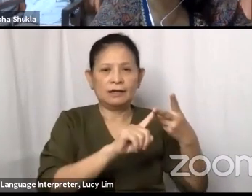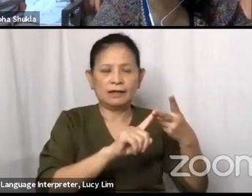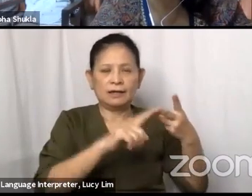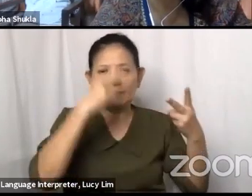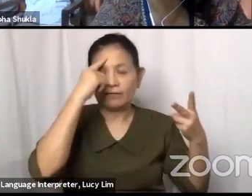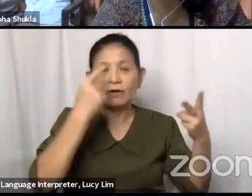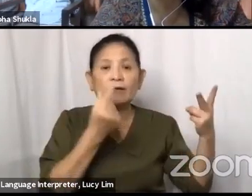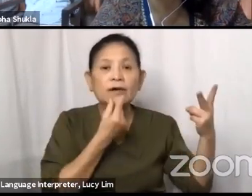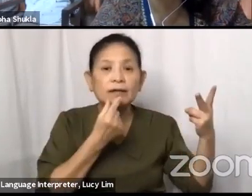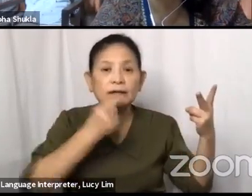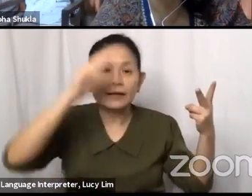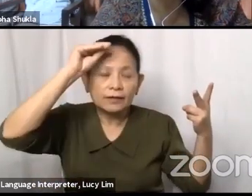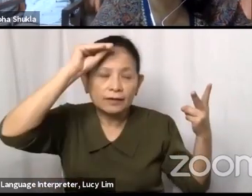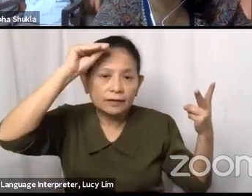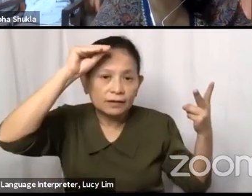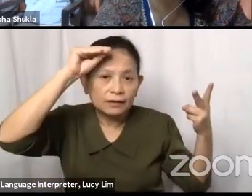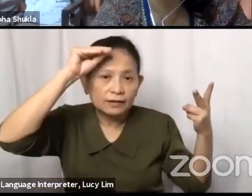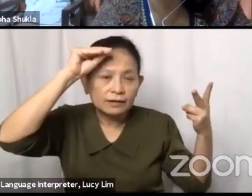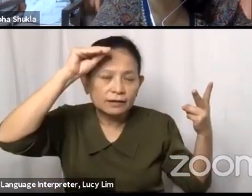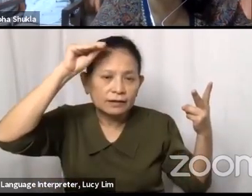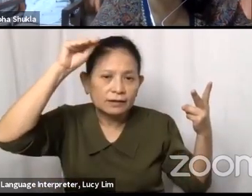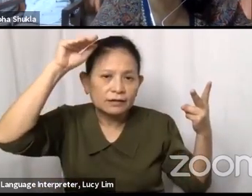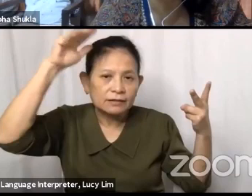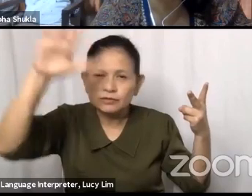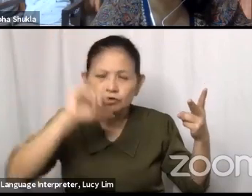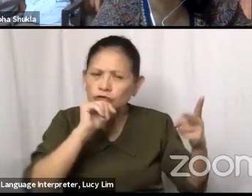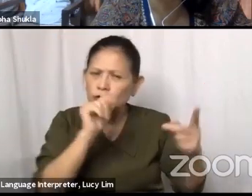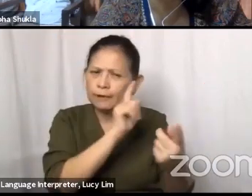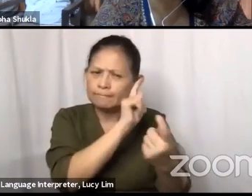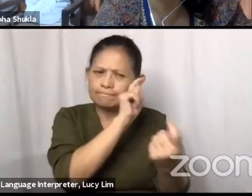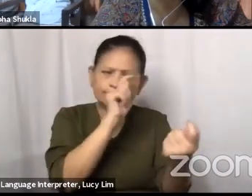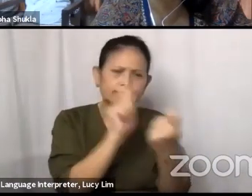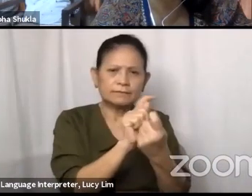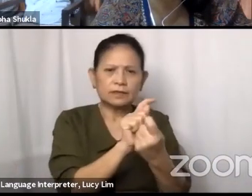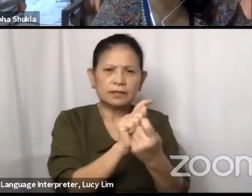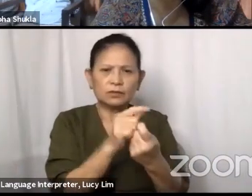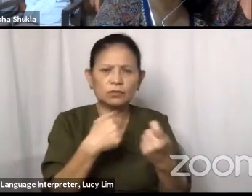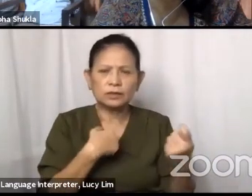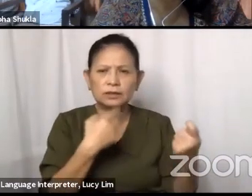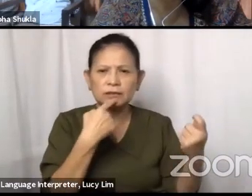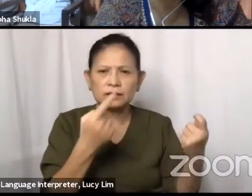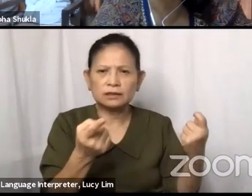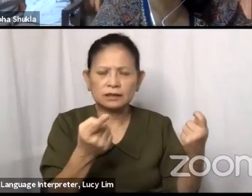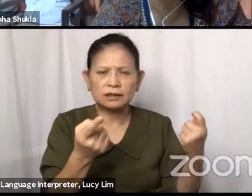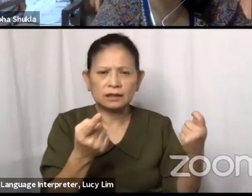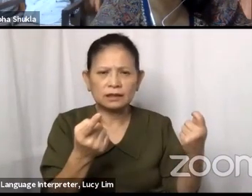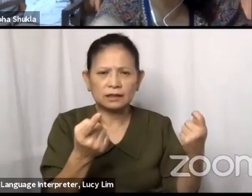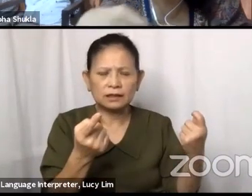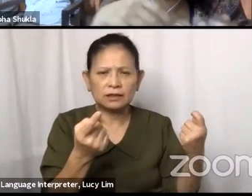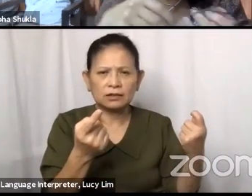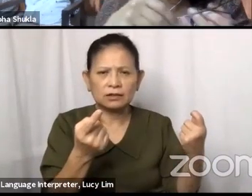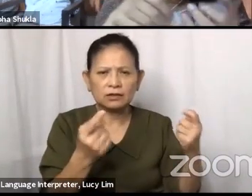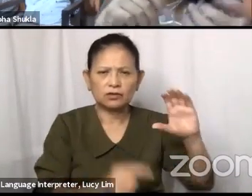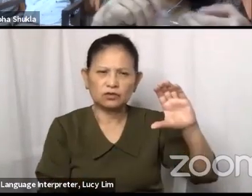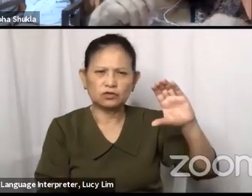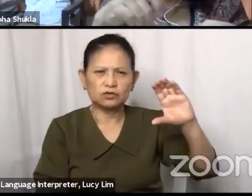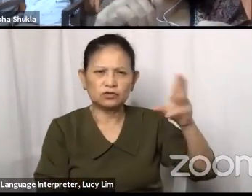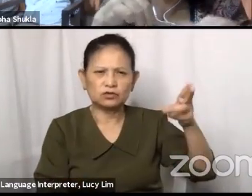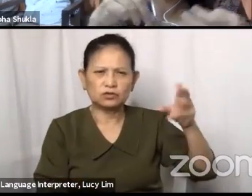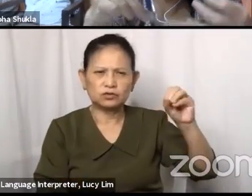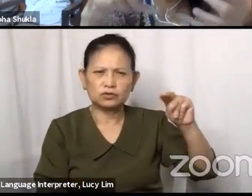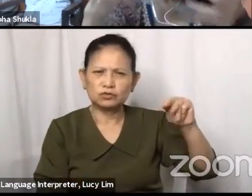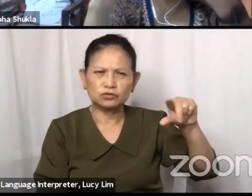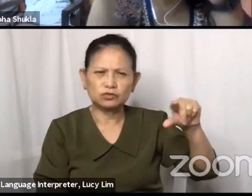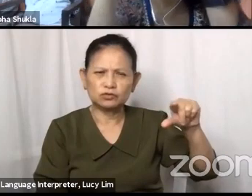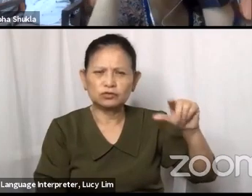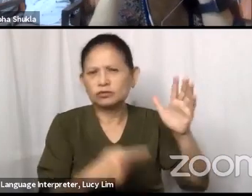gay men, this is not very specific, but you say like they call it as a chong.